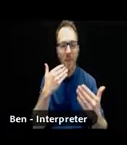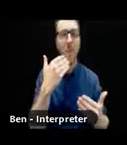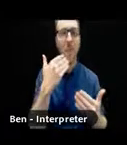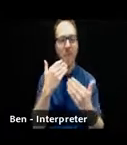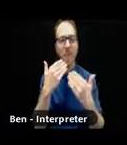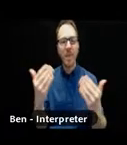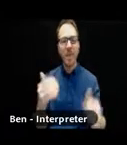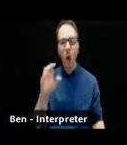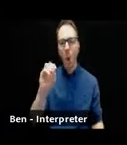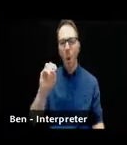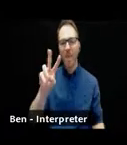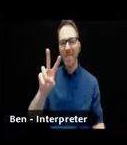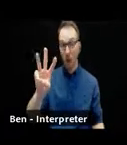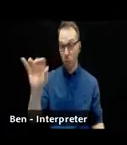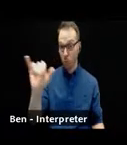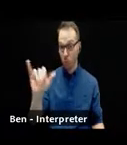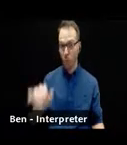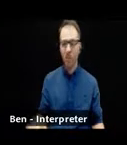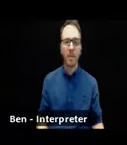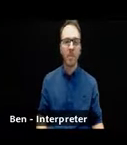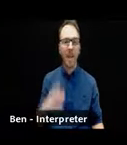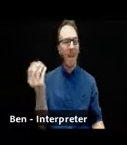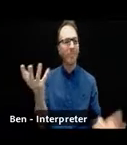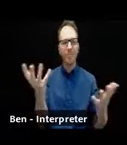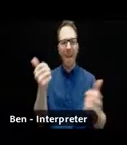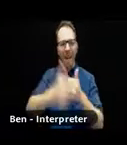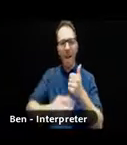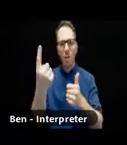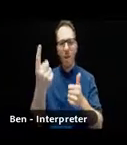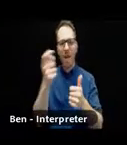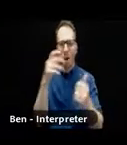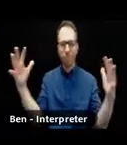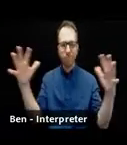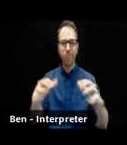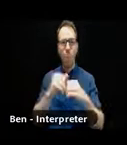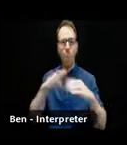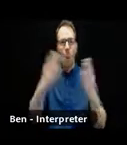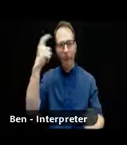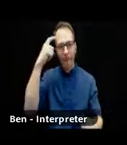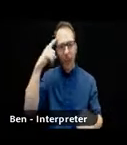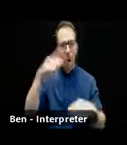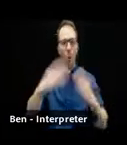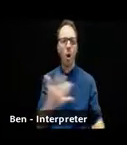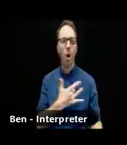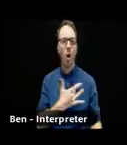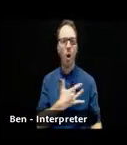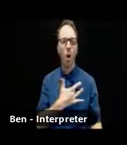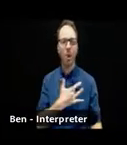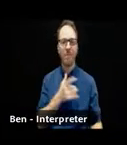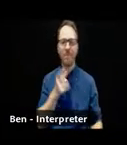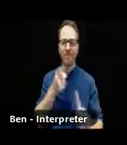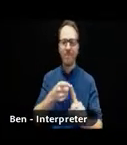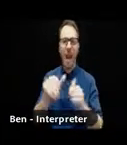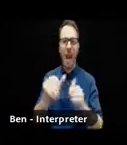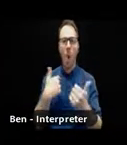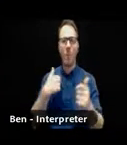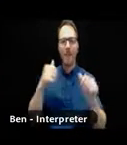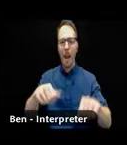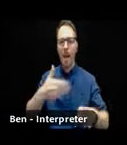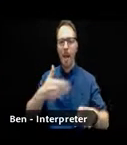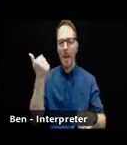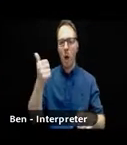OVW, and just, you know, everyone for coming with an open mind and an open heart about how we can be better meeting the